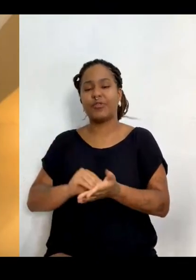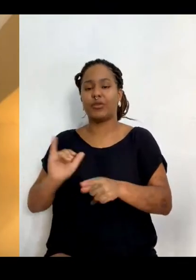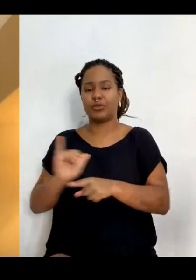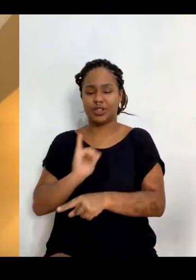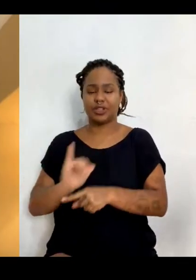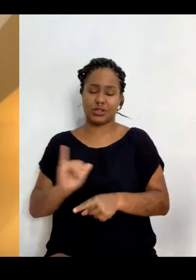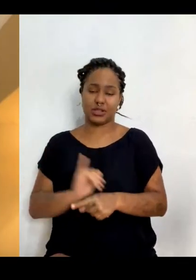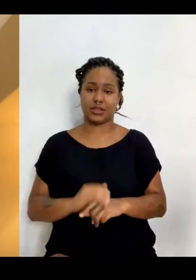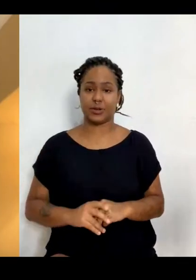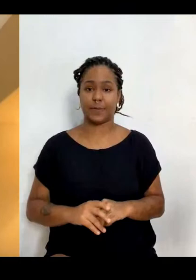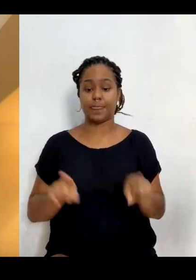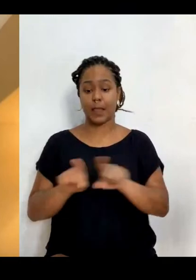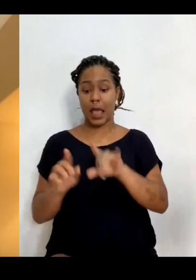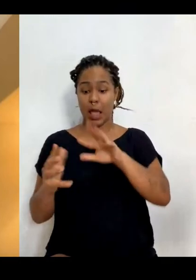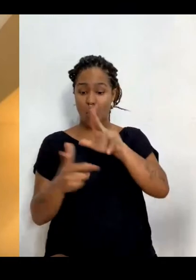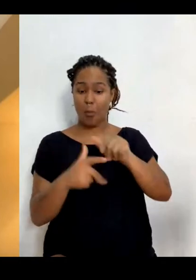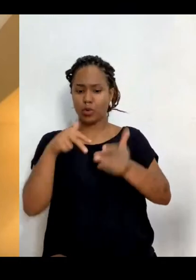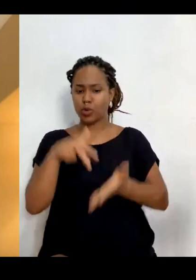Colonial